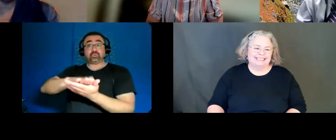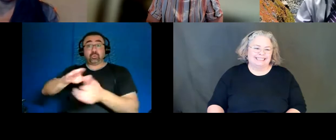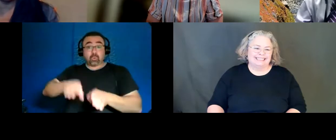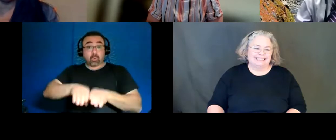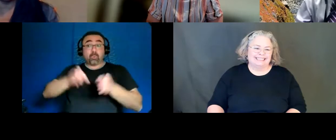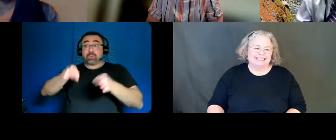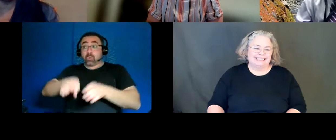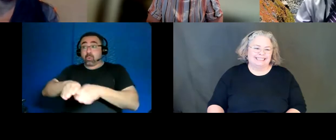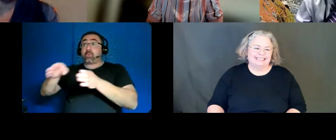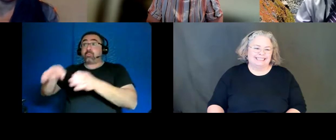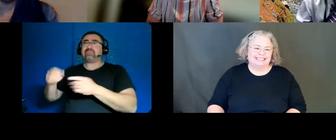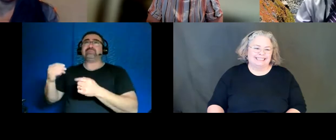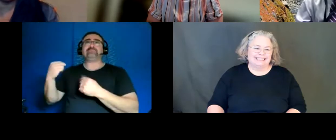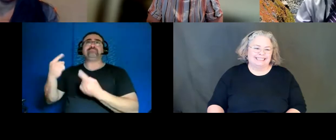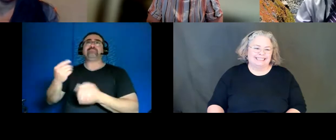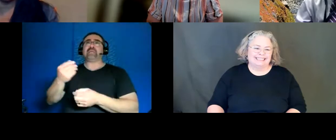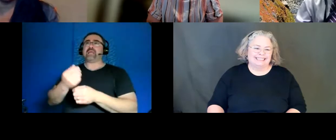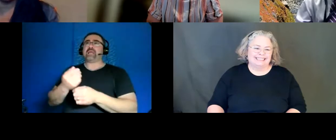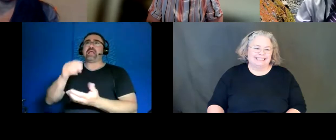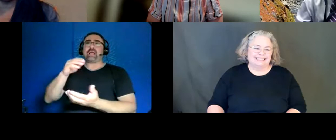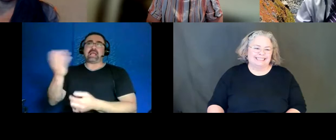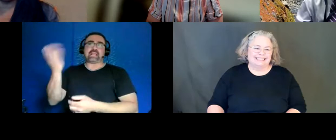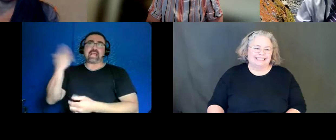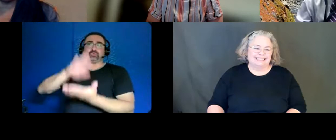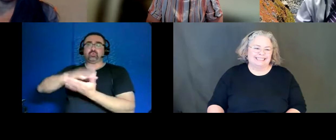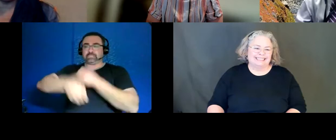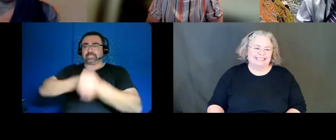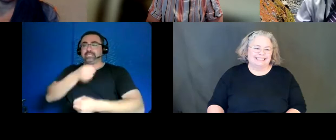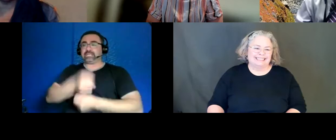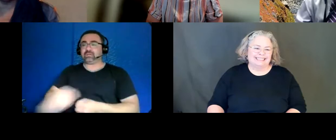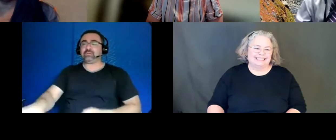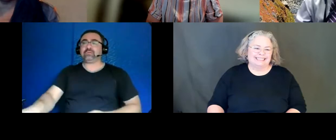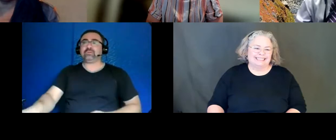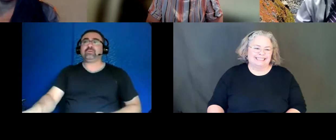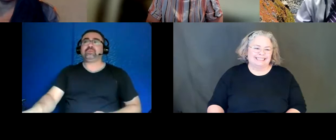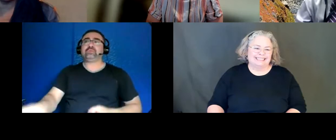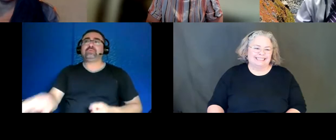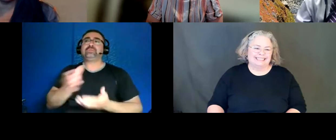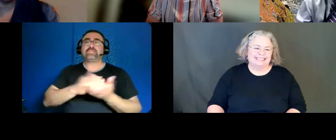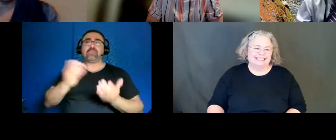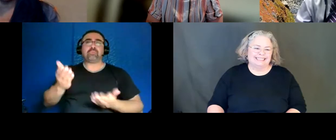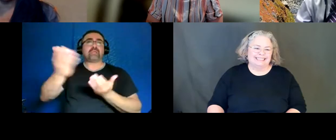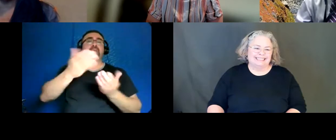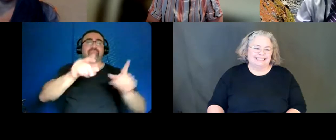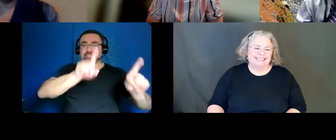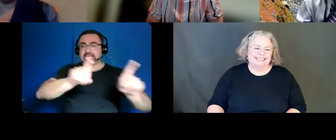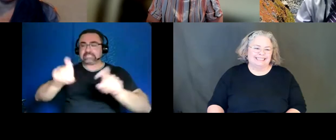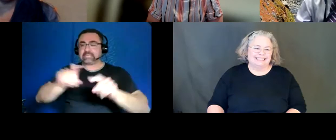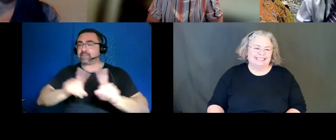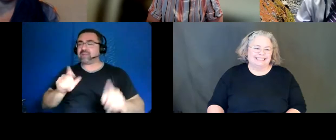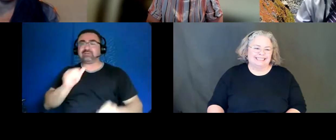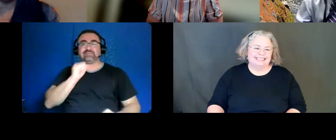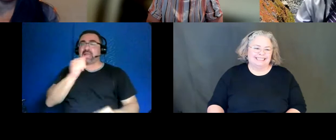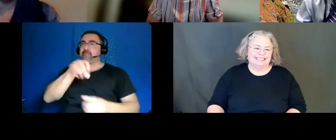during the last school year, there were recommendations for testing. That is not